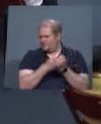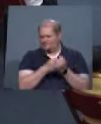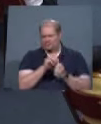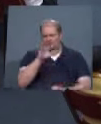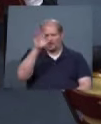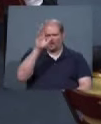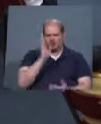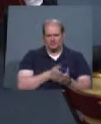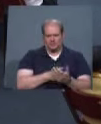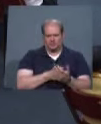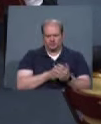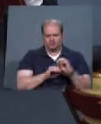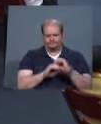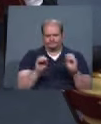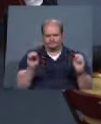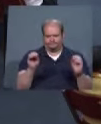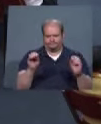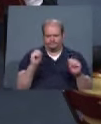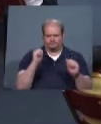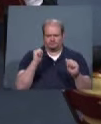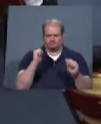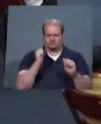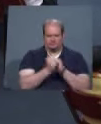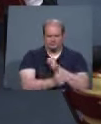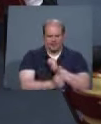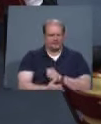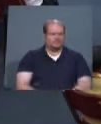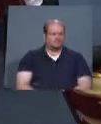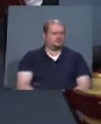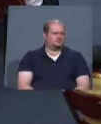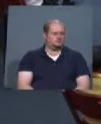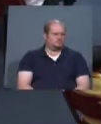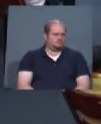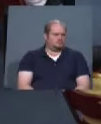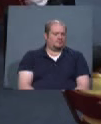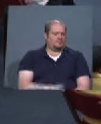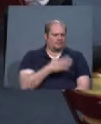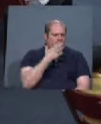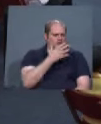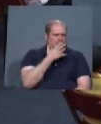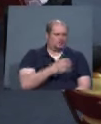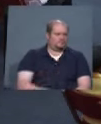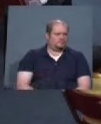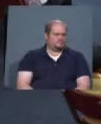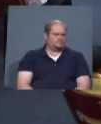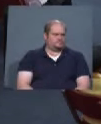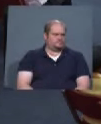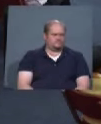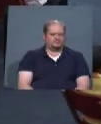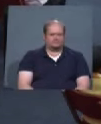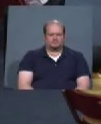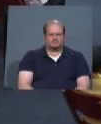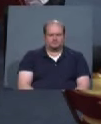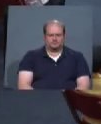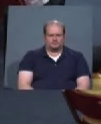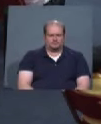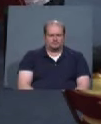Aye. Opposed? The ordinance passes. Thank you.